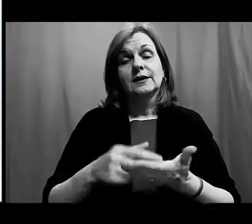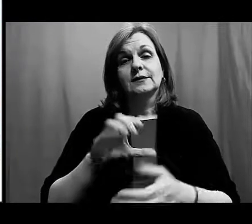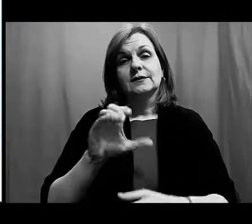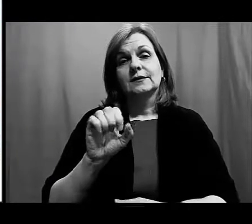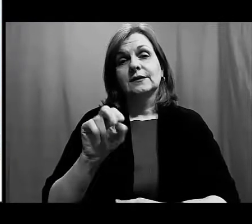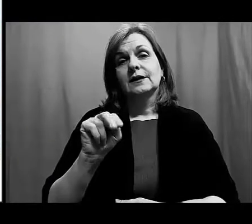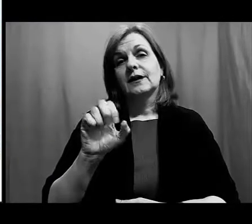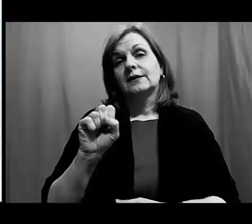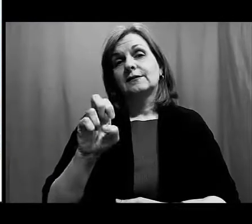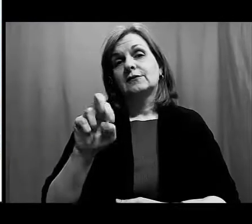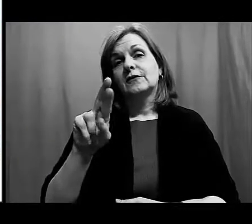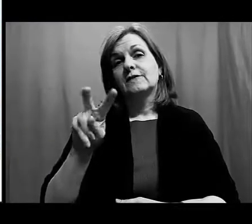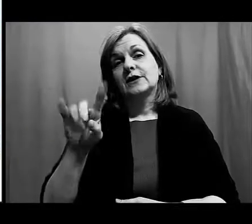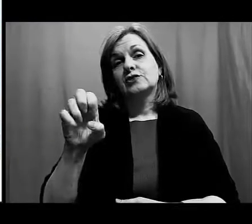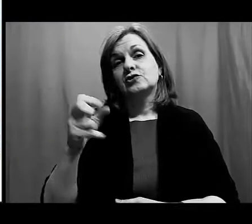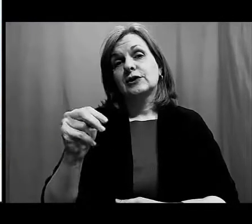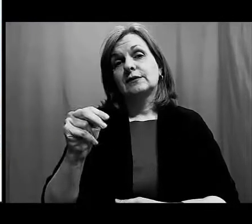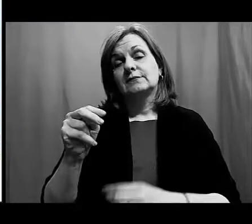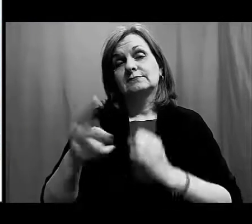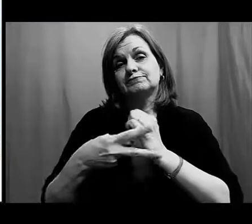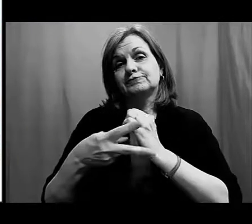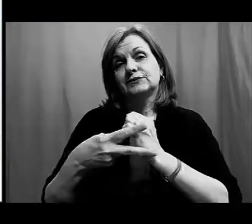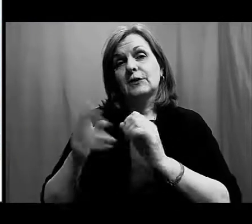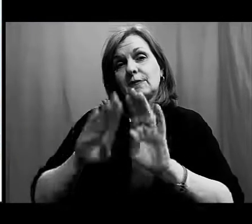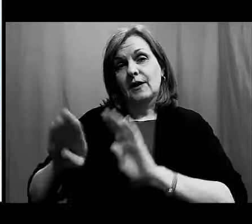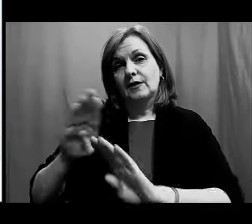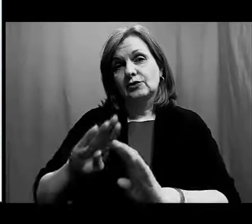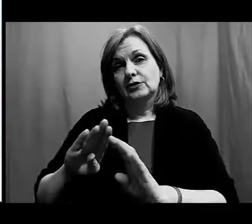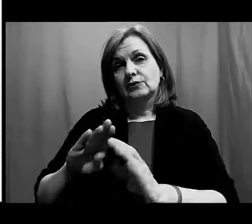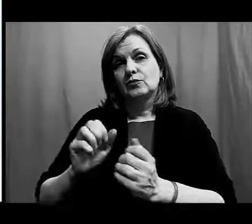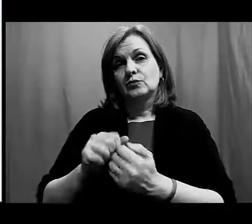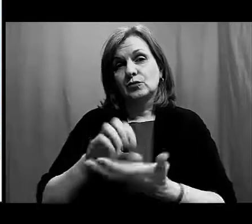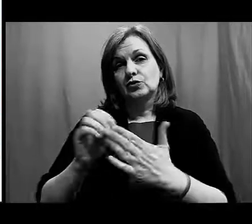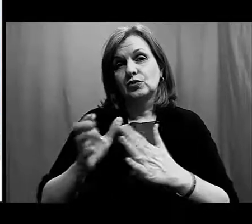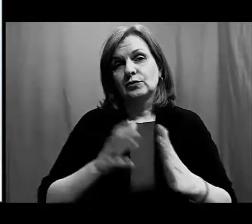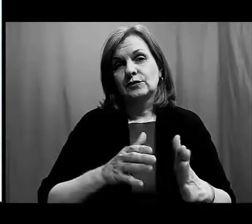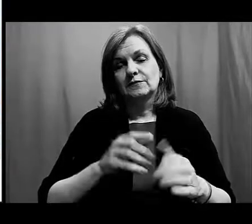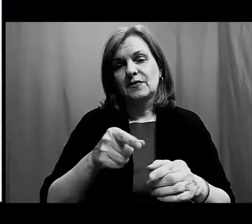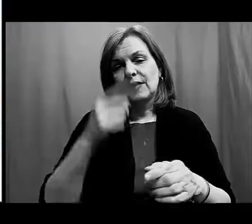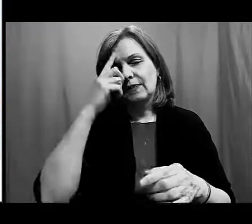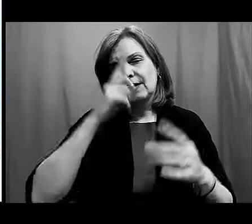When I discuss conservation biology with students, their first thought is often to